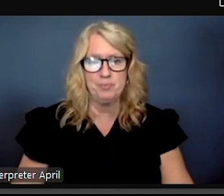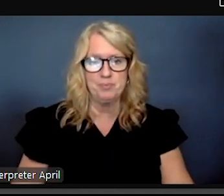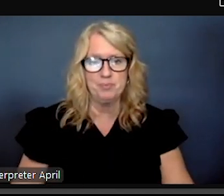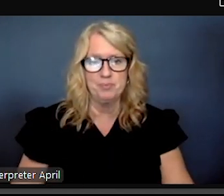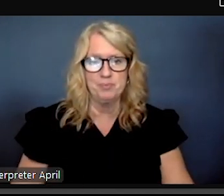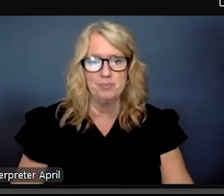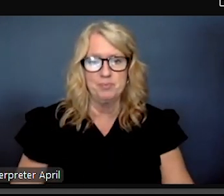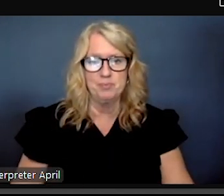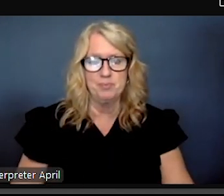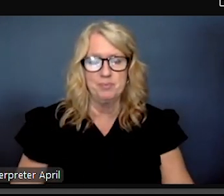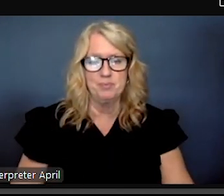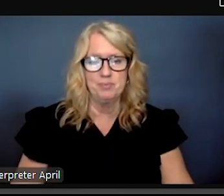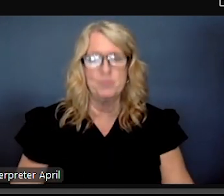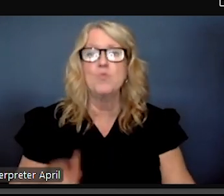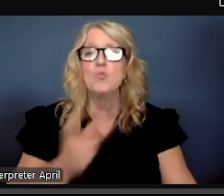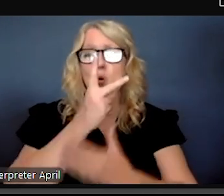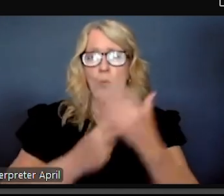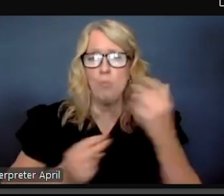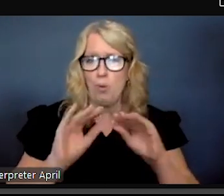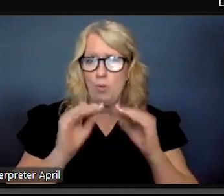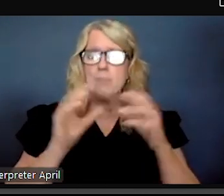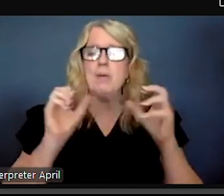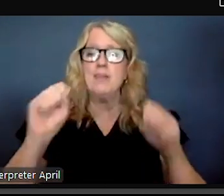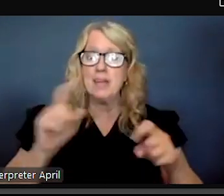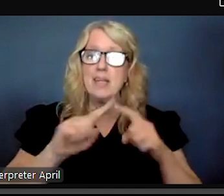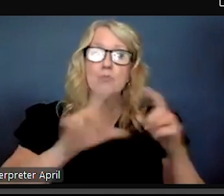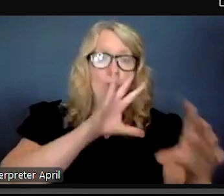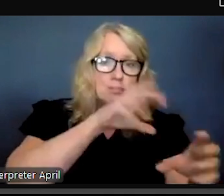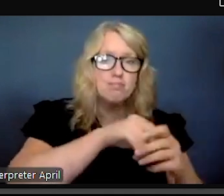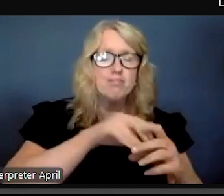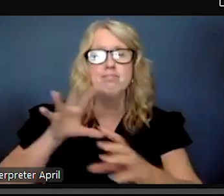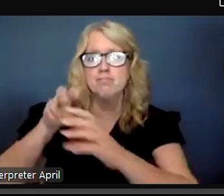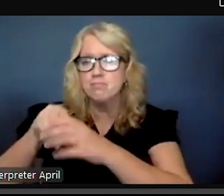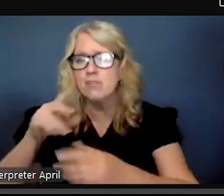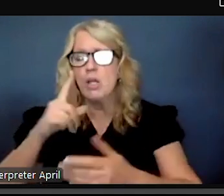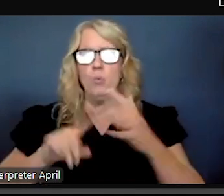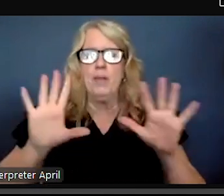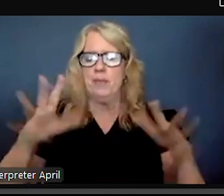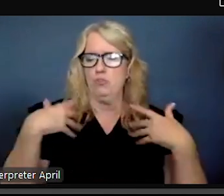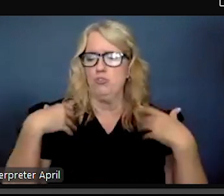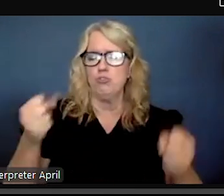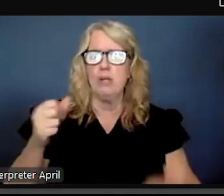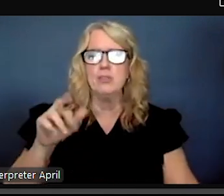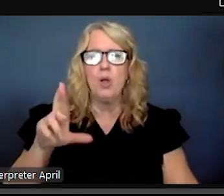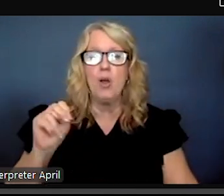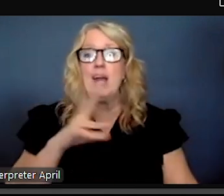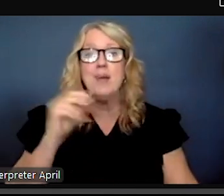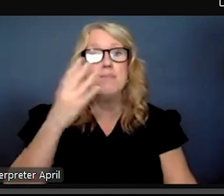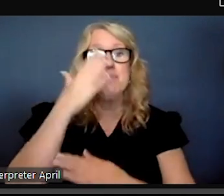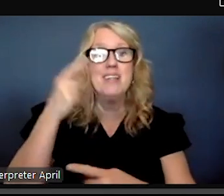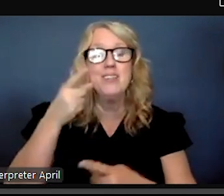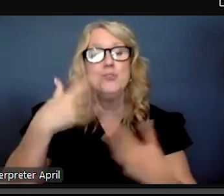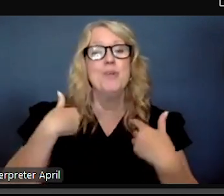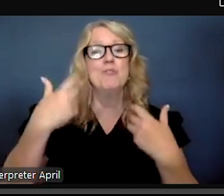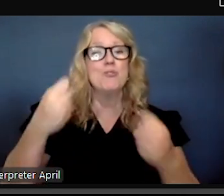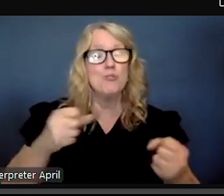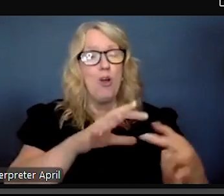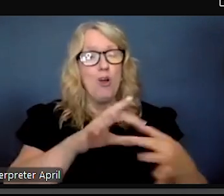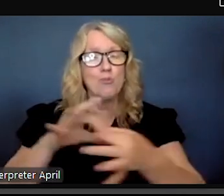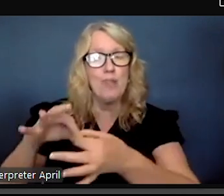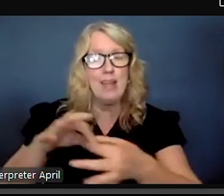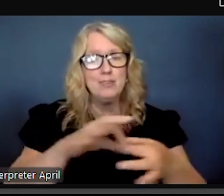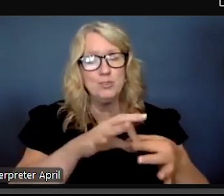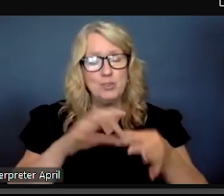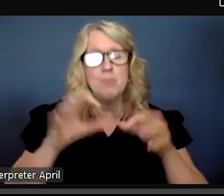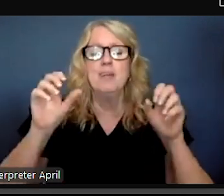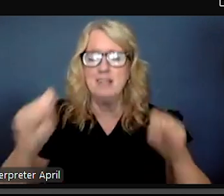That's fantastic. So both organizations can really lean into who they are and what their strengths are. And then because you have a strong relationship with each other, you